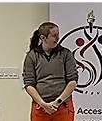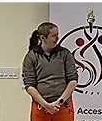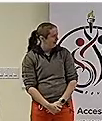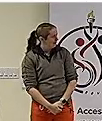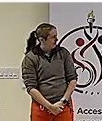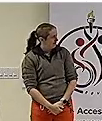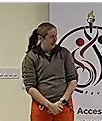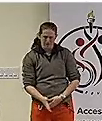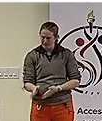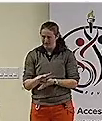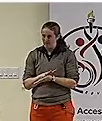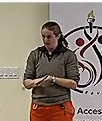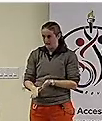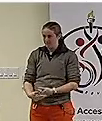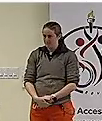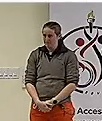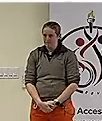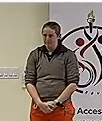Thank you.